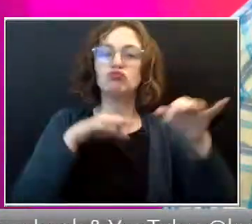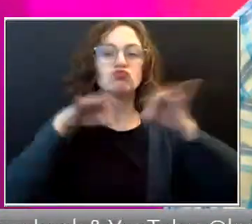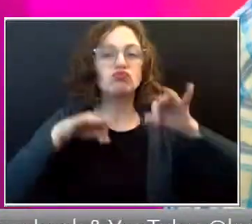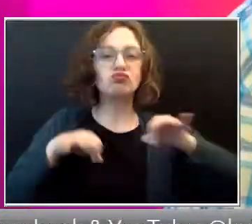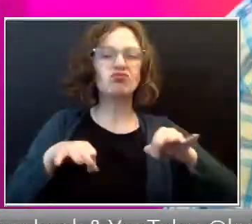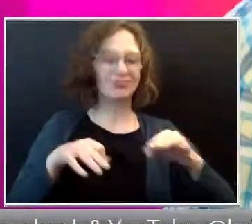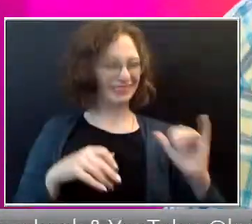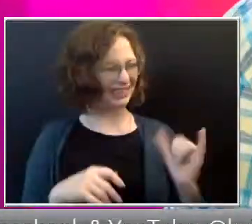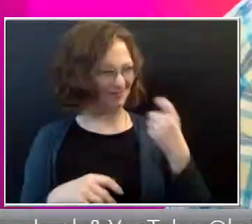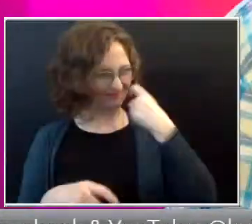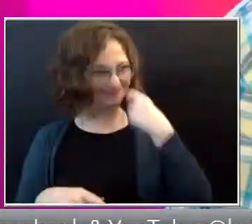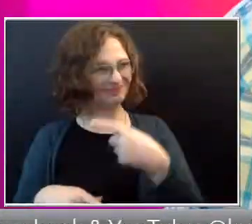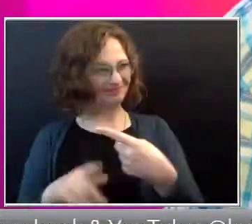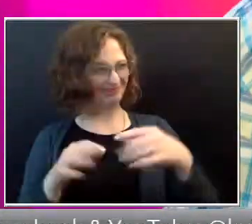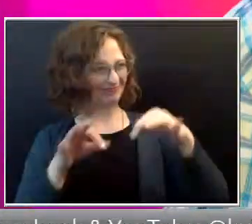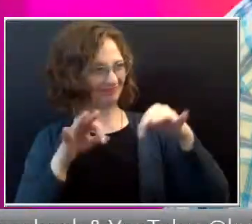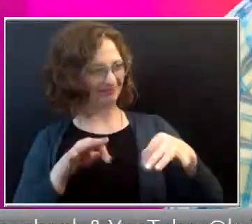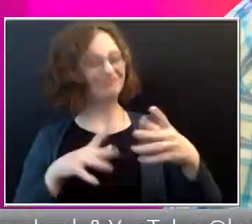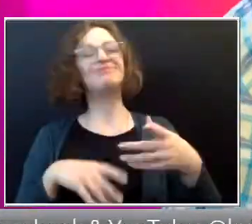and